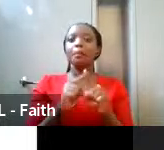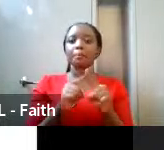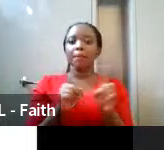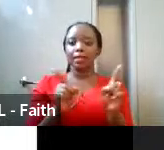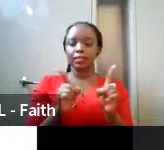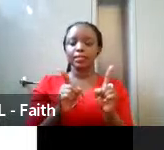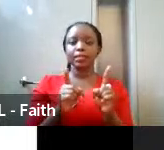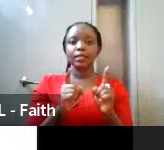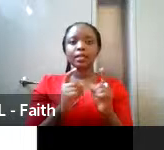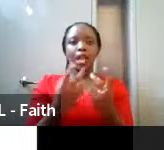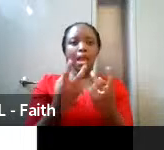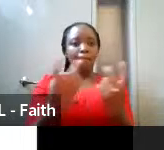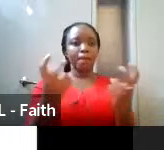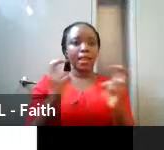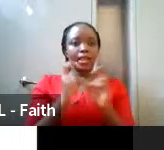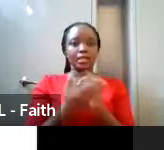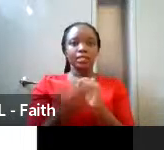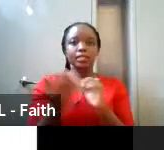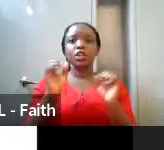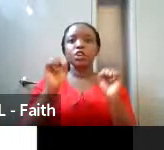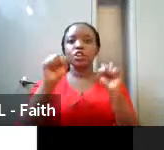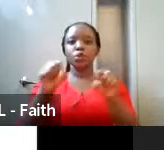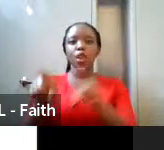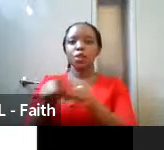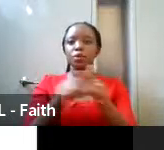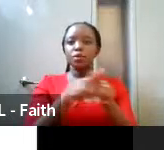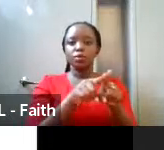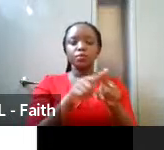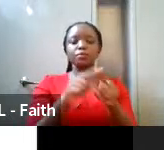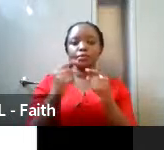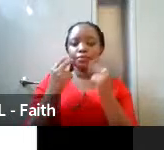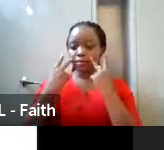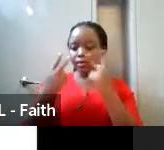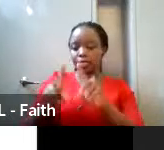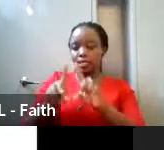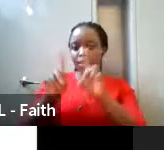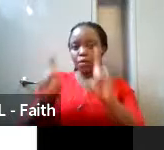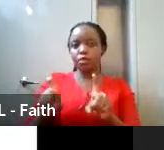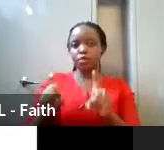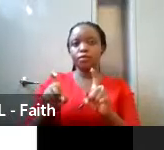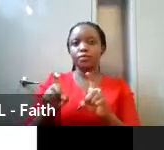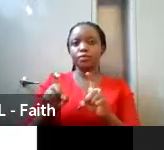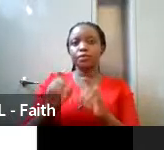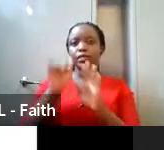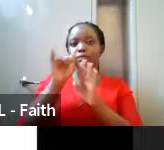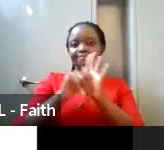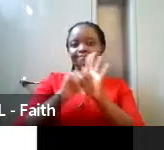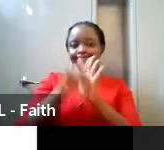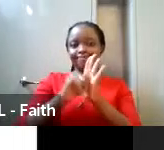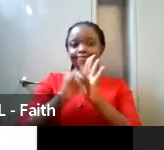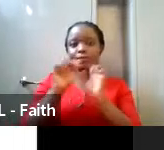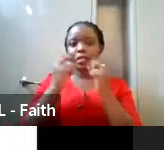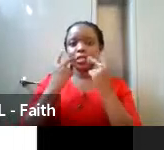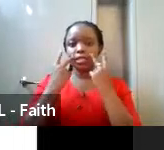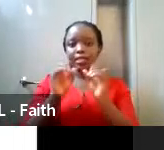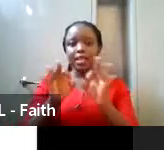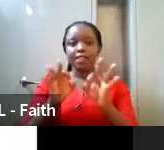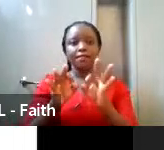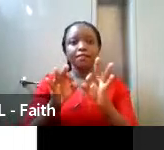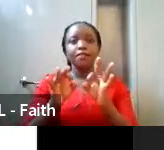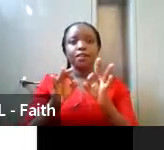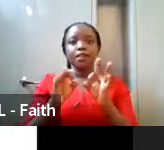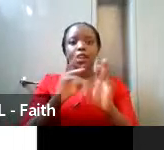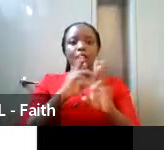our panelists, you can also view the question on the YouTube page to see if it has been worded